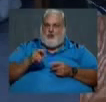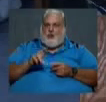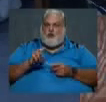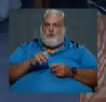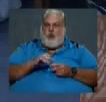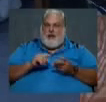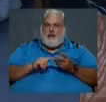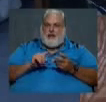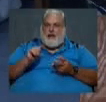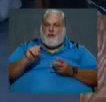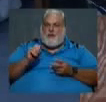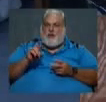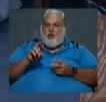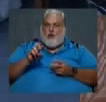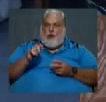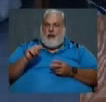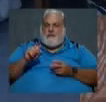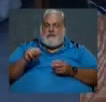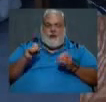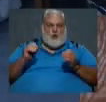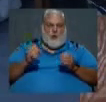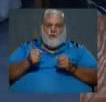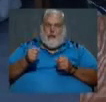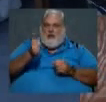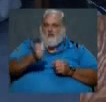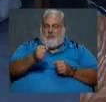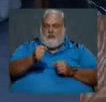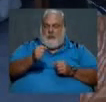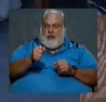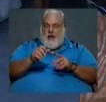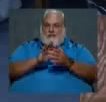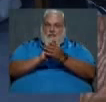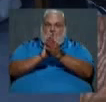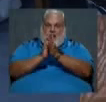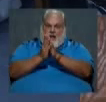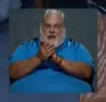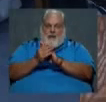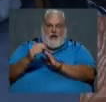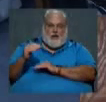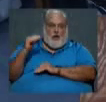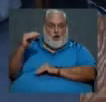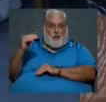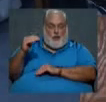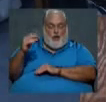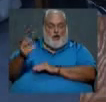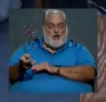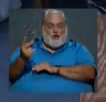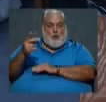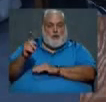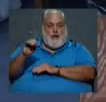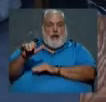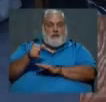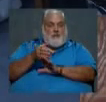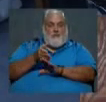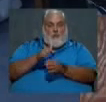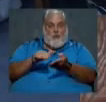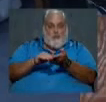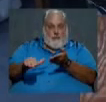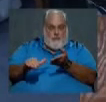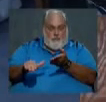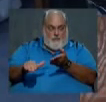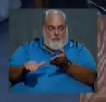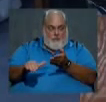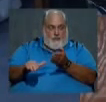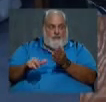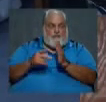Tourette's, and there was nowhere to put him at all. And 2 days before he was to be released,